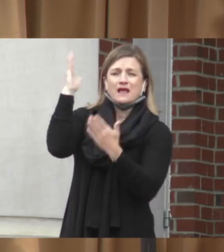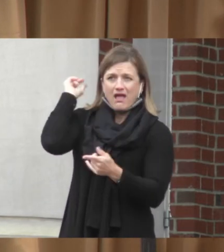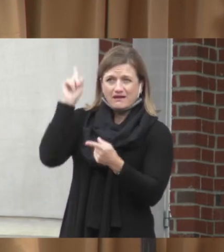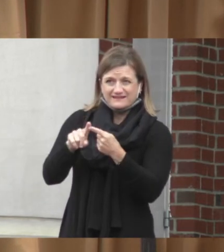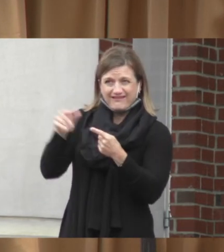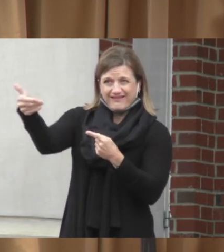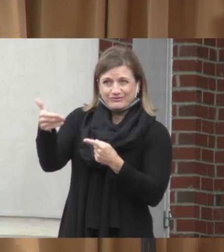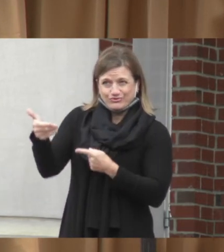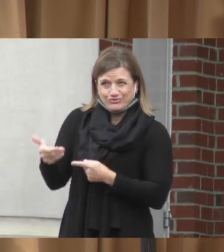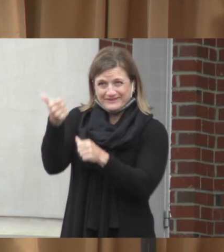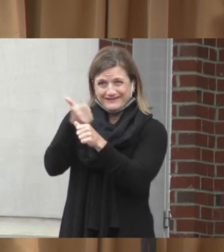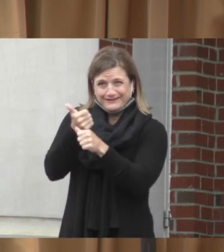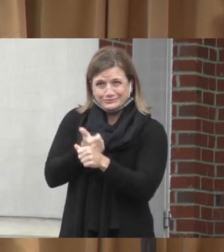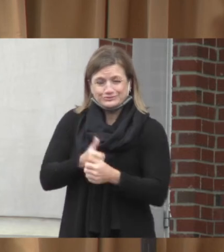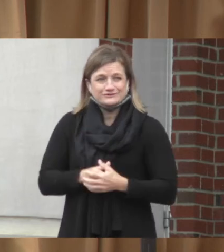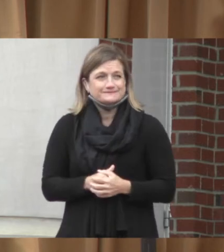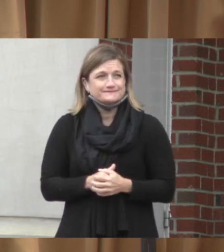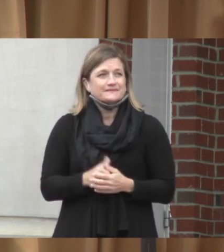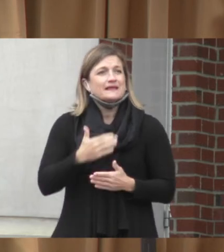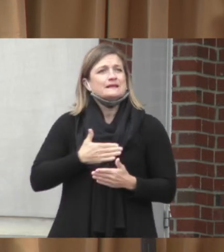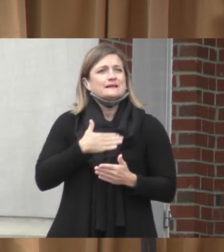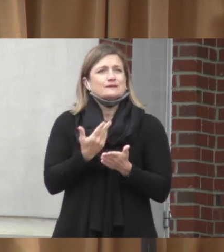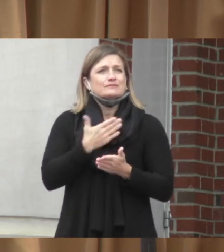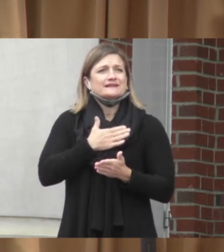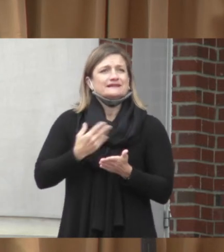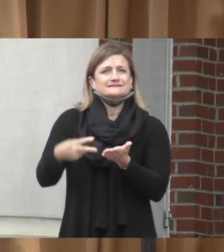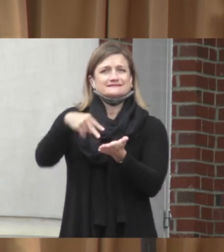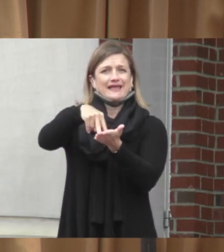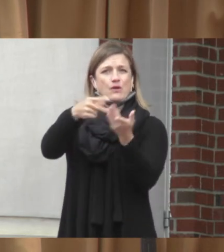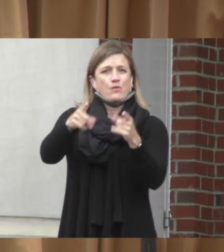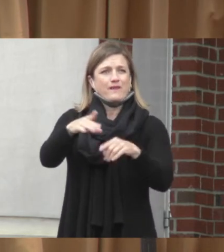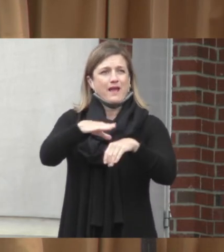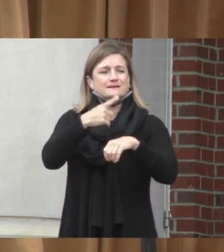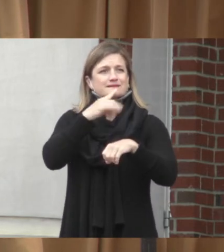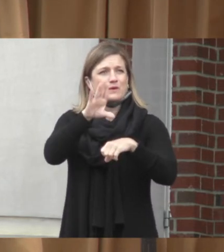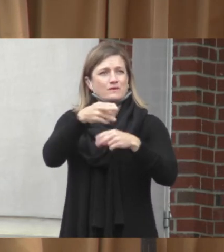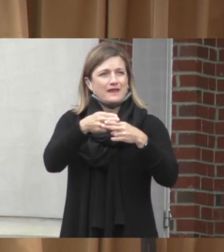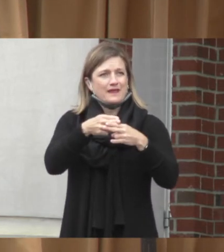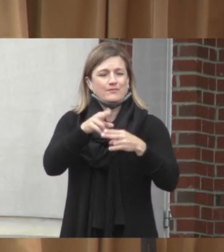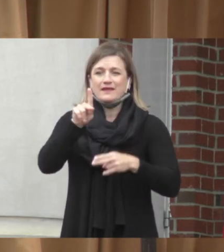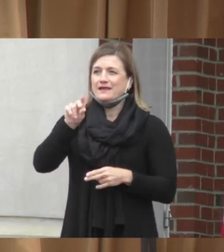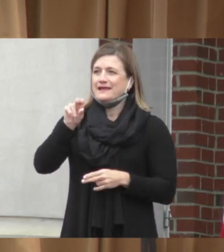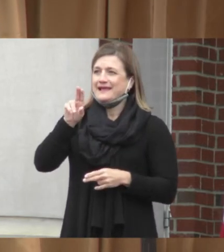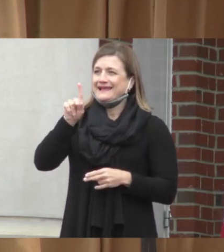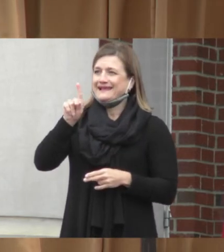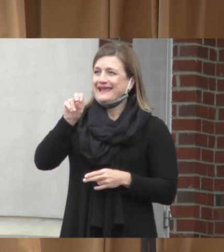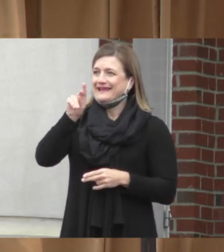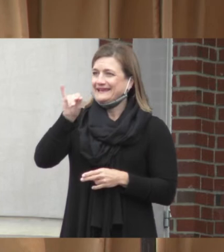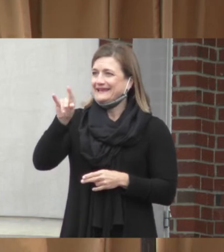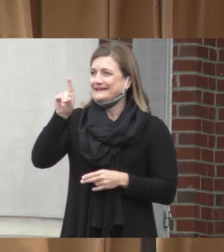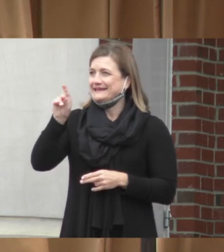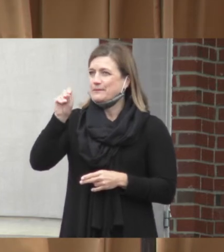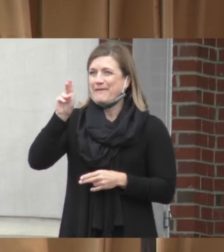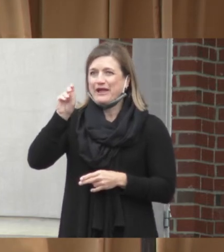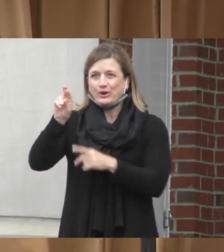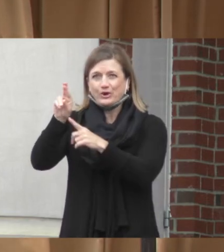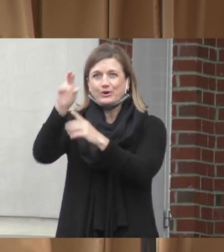introduced. Please stand as your name is called. Dr. Candy Dietermeyer, President.